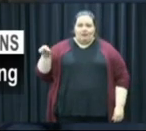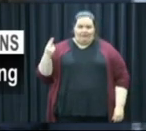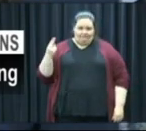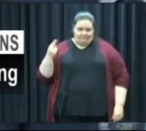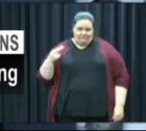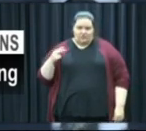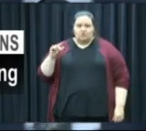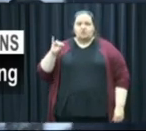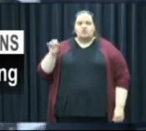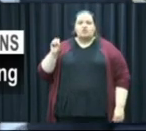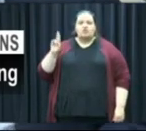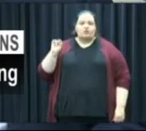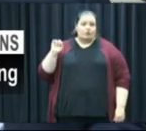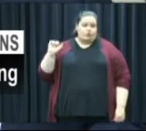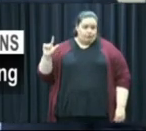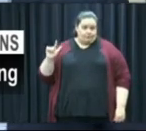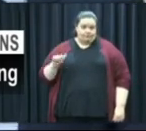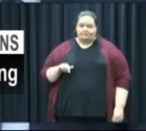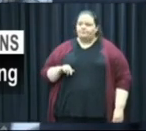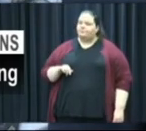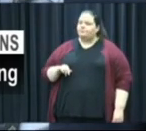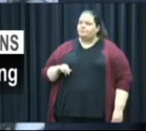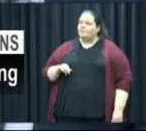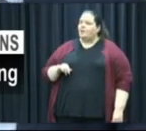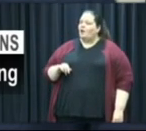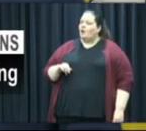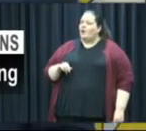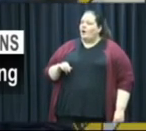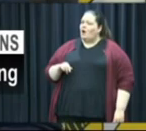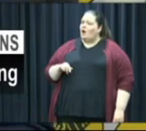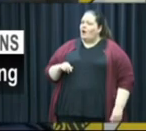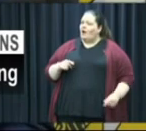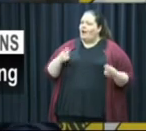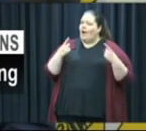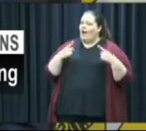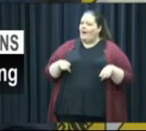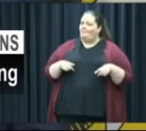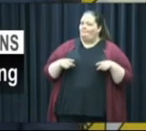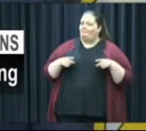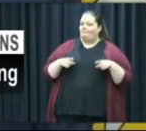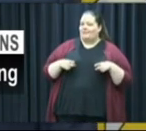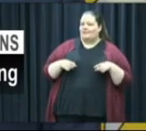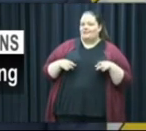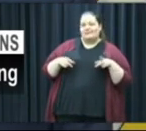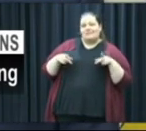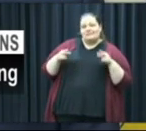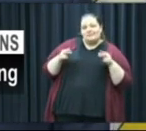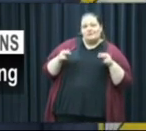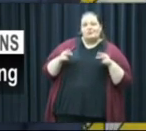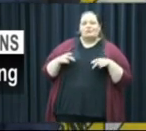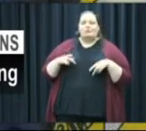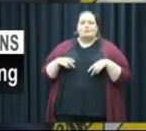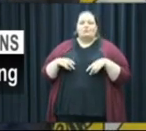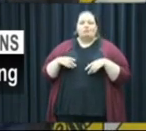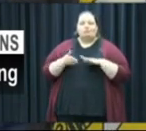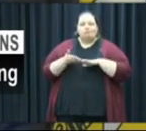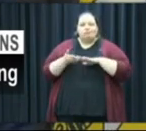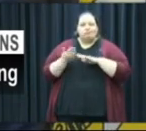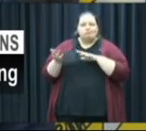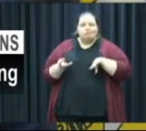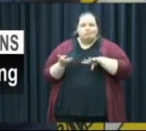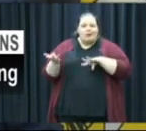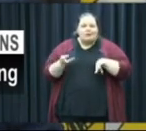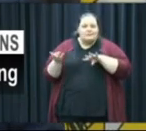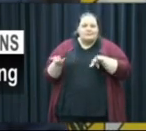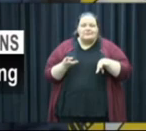Higgs. Premier, I was told today there were concerns from the seafood processing industry over the weekend as the province